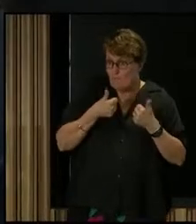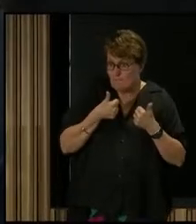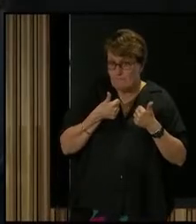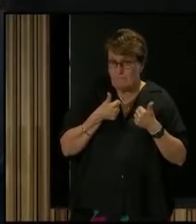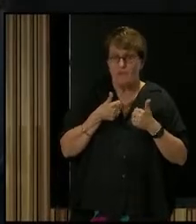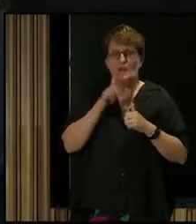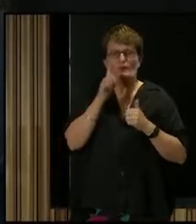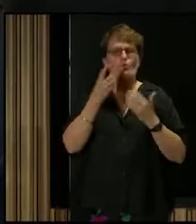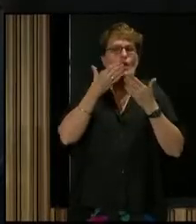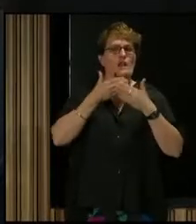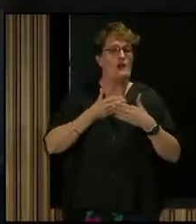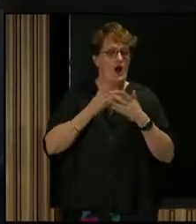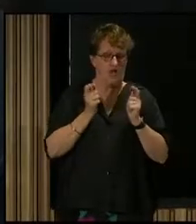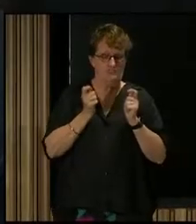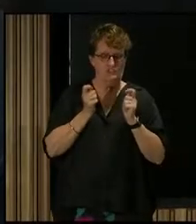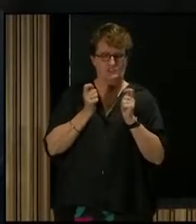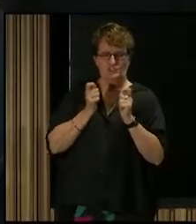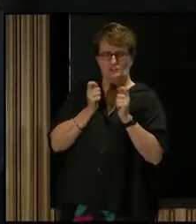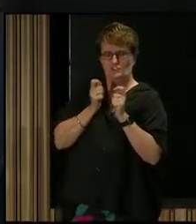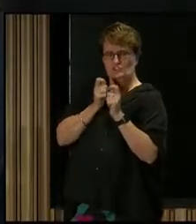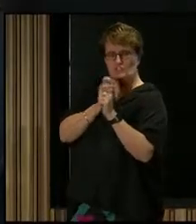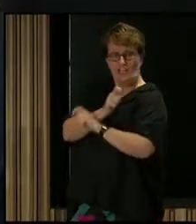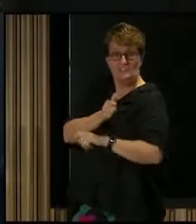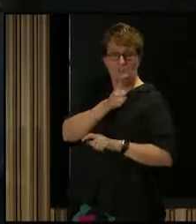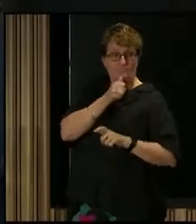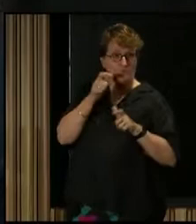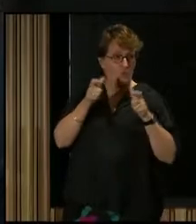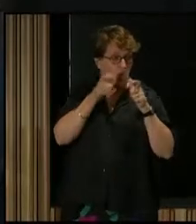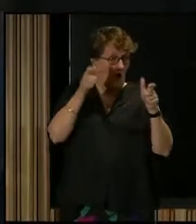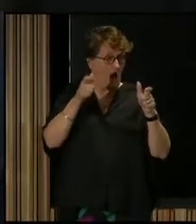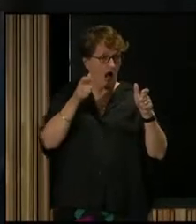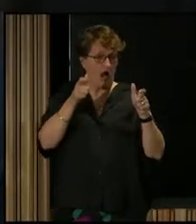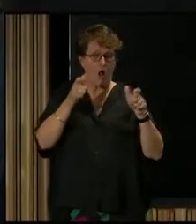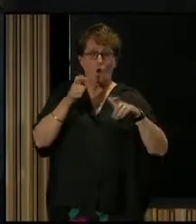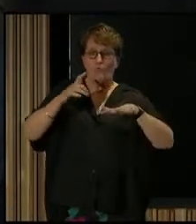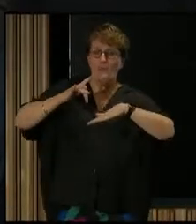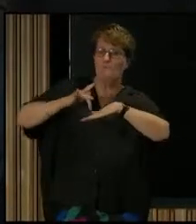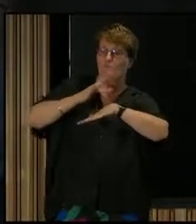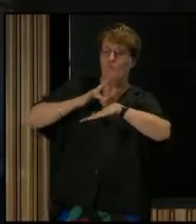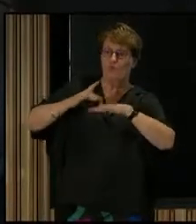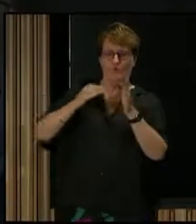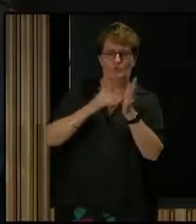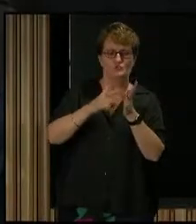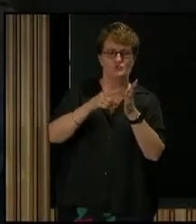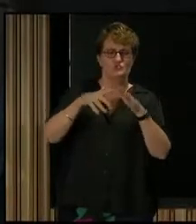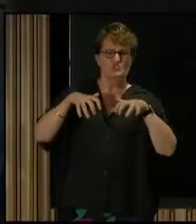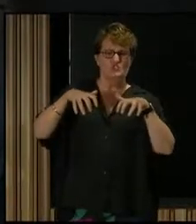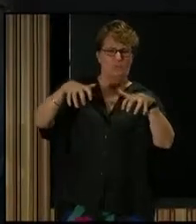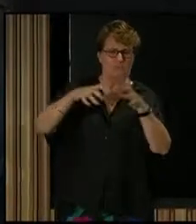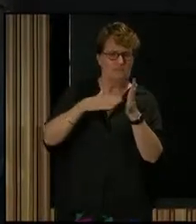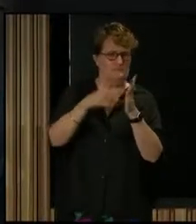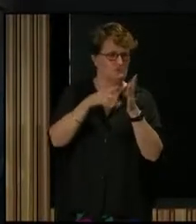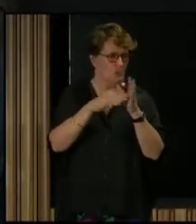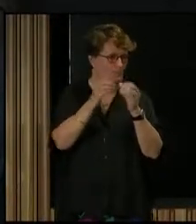one evening that changed the course of pub choir's trajectory, which was when we performed Zombie by the Cranberries, because it just so happened